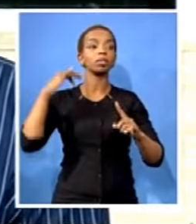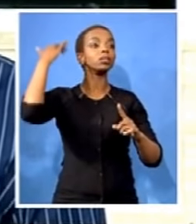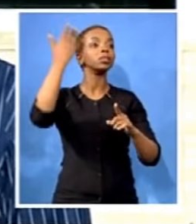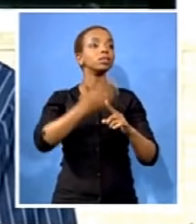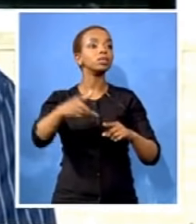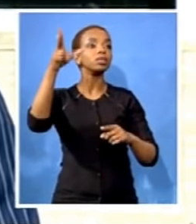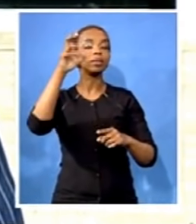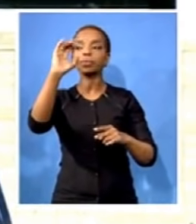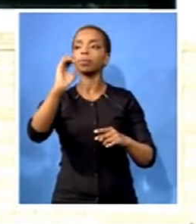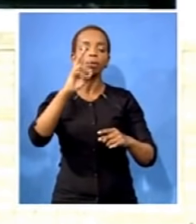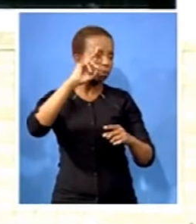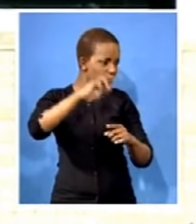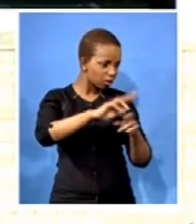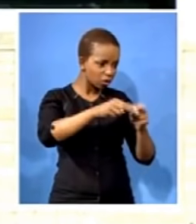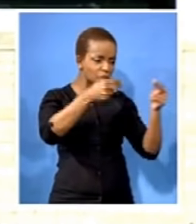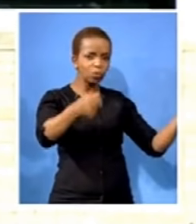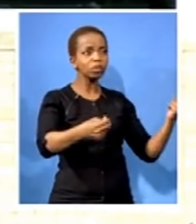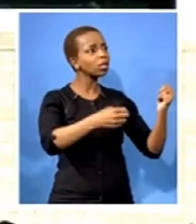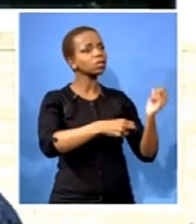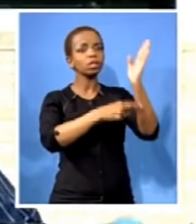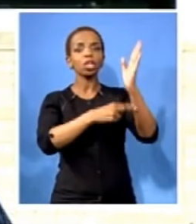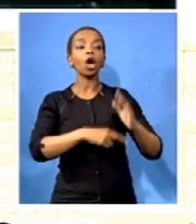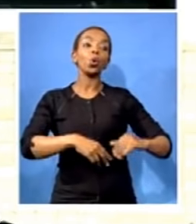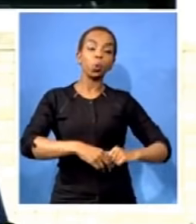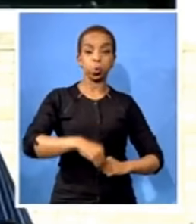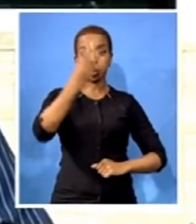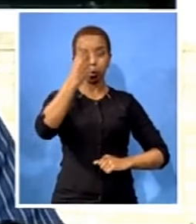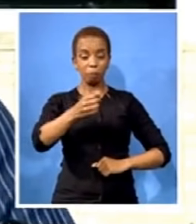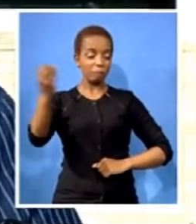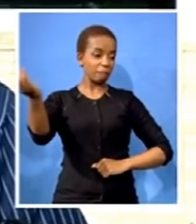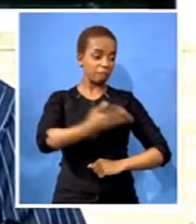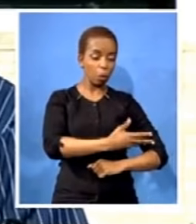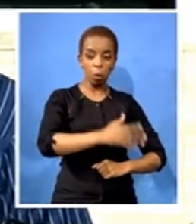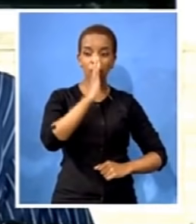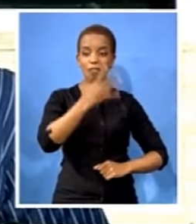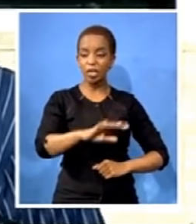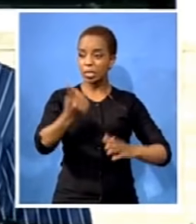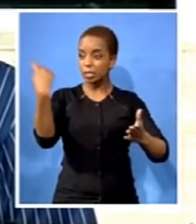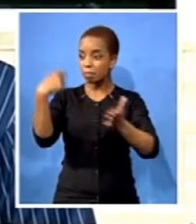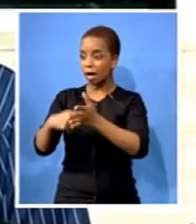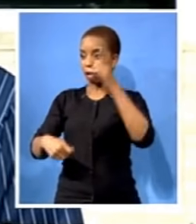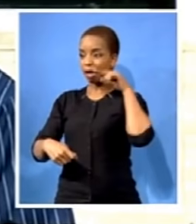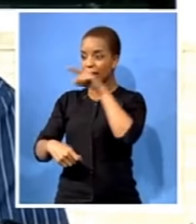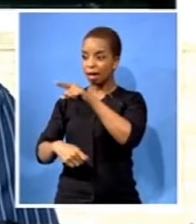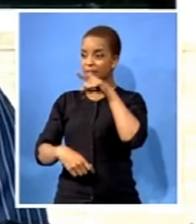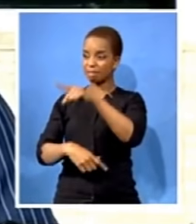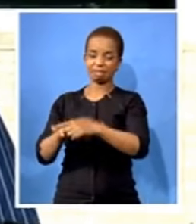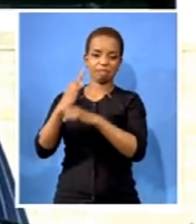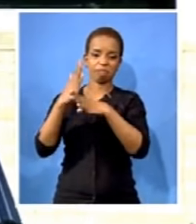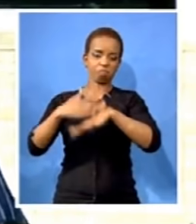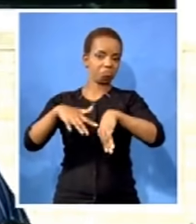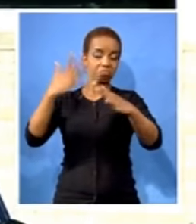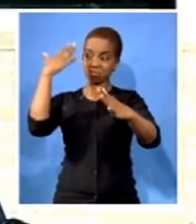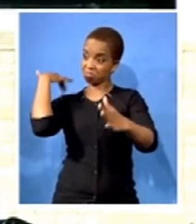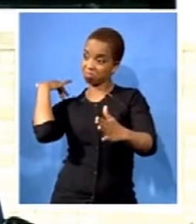that millions of rands were spent on that thing, and it never worked from day one. It was only there for